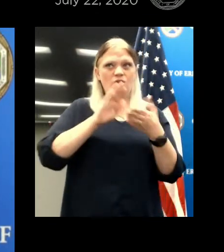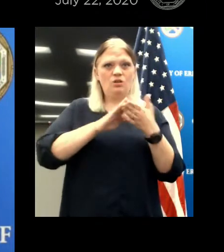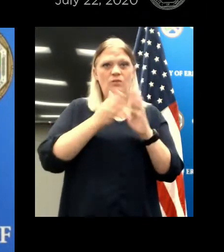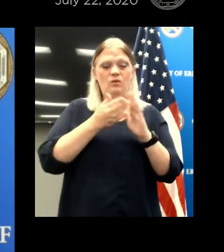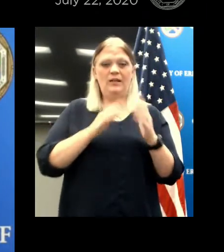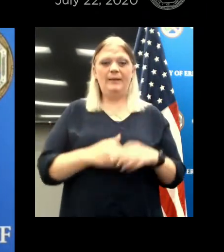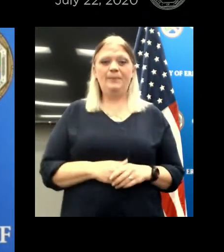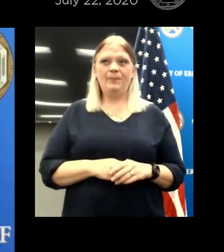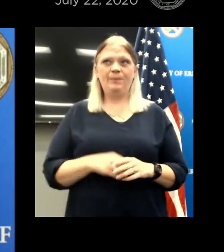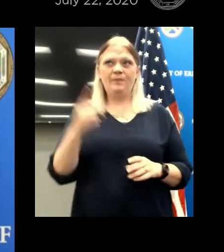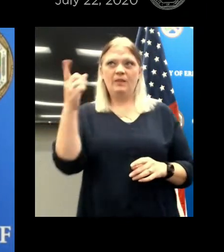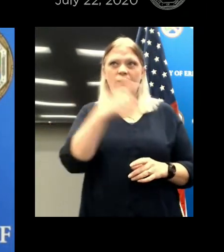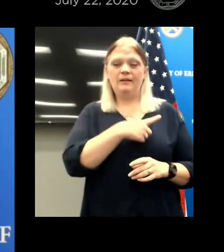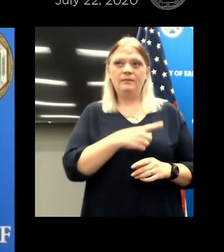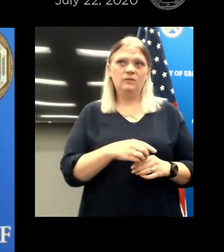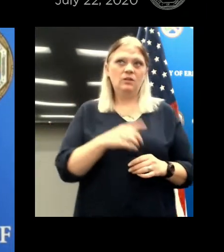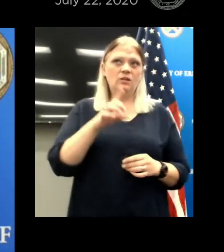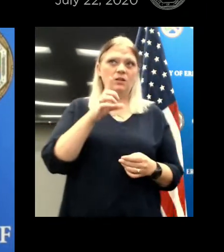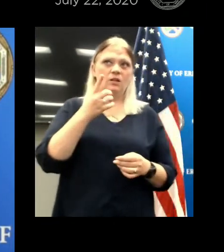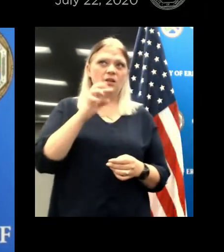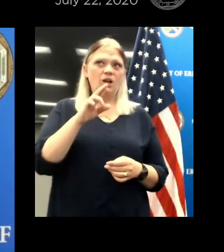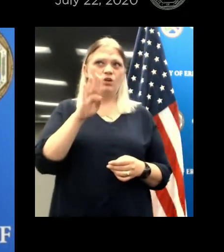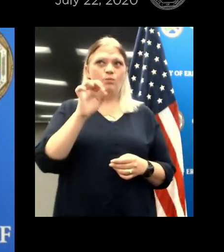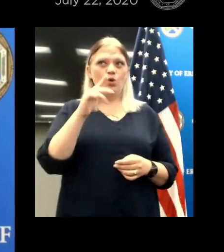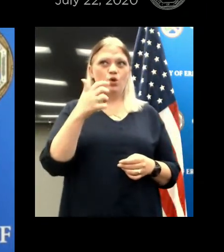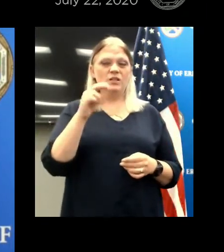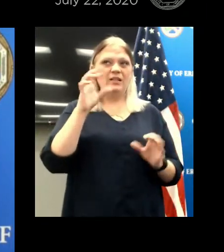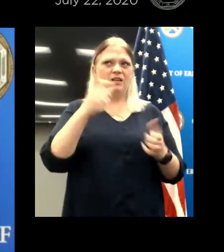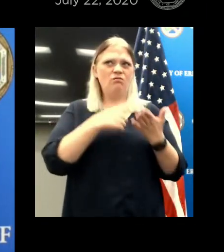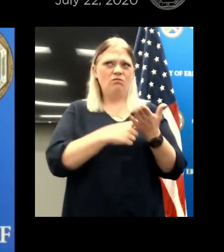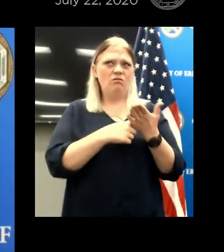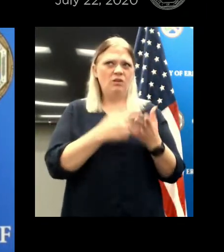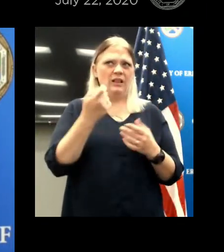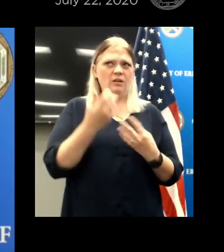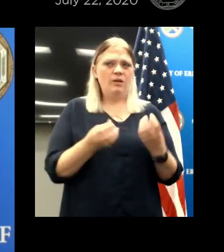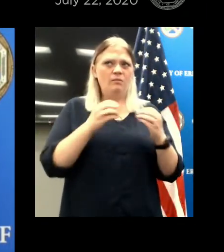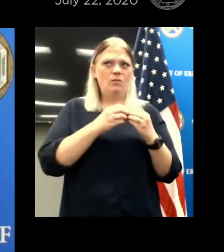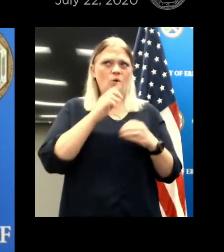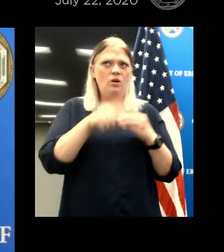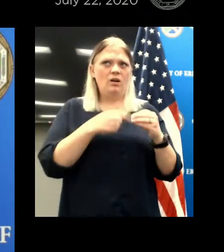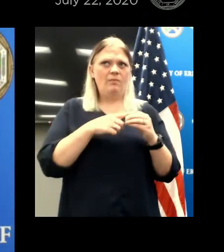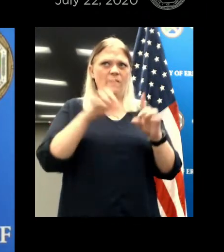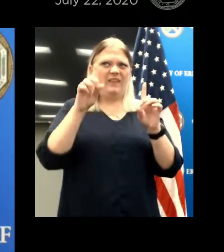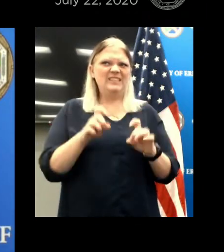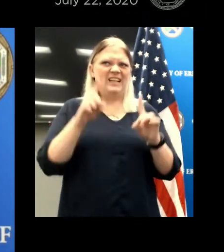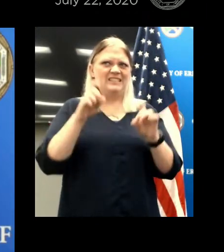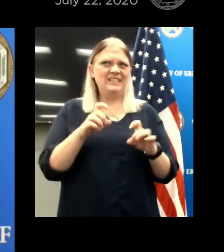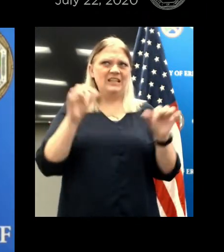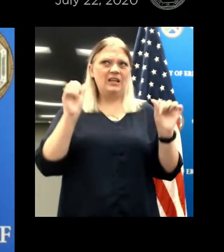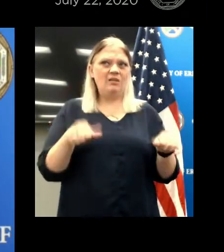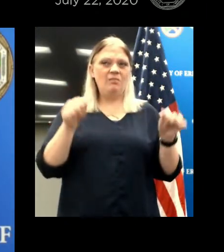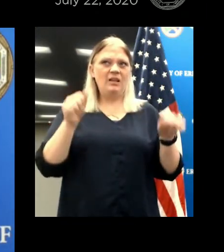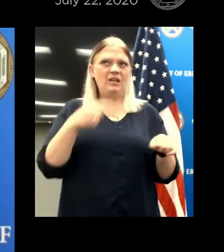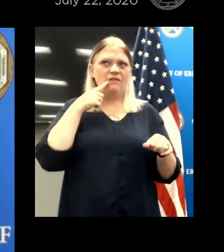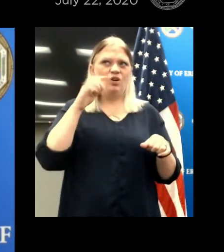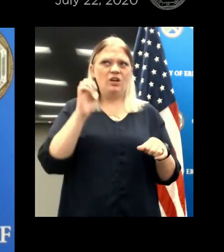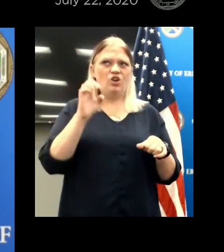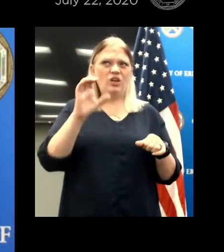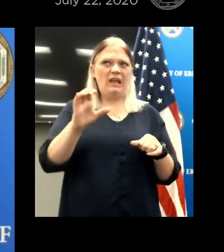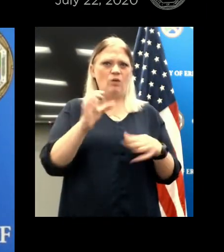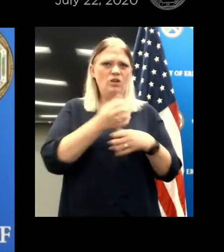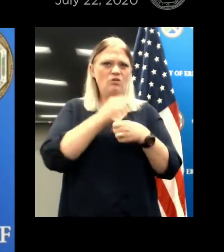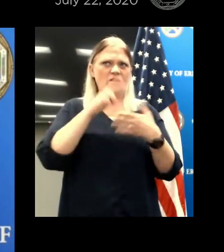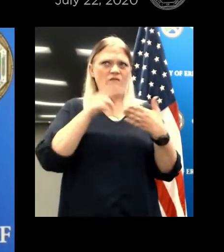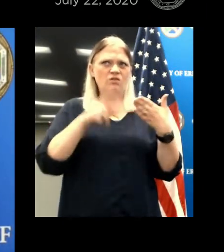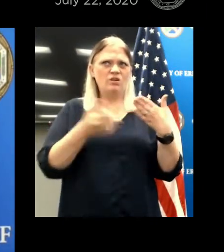David. Thank you. Dr. Burstein, could you talk a little bit more about the testing and the ability for Erie County to get results